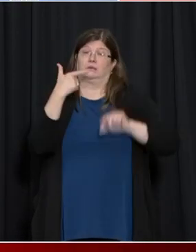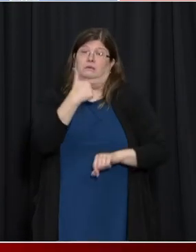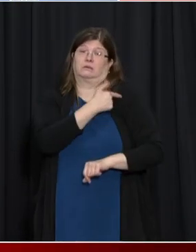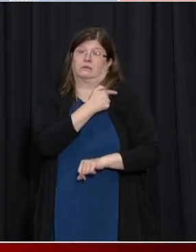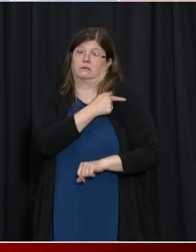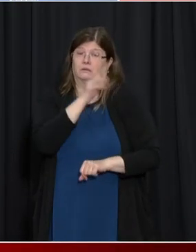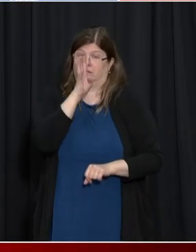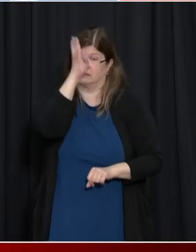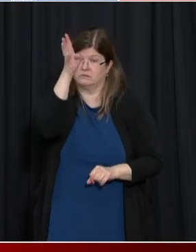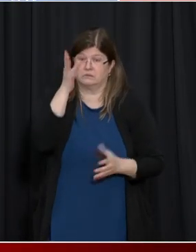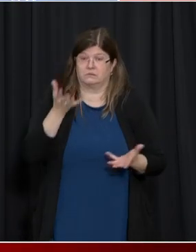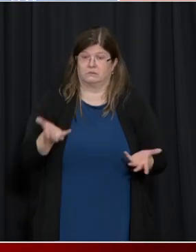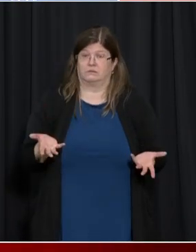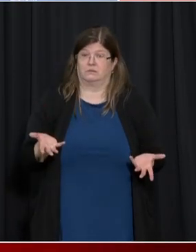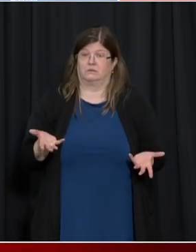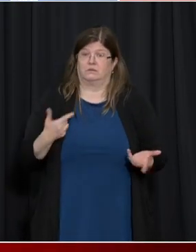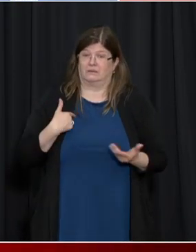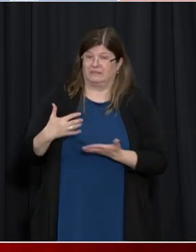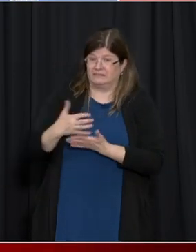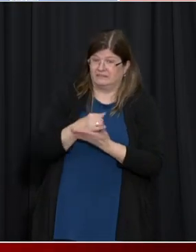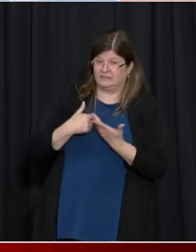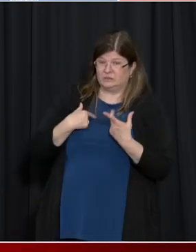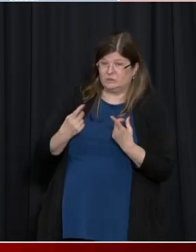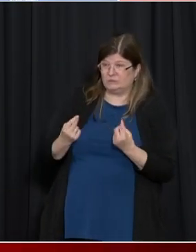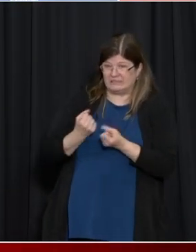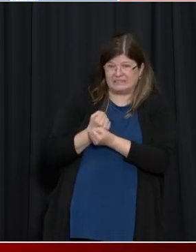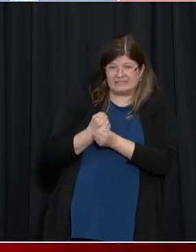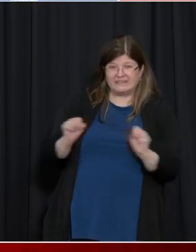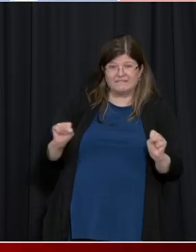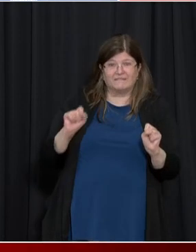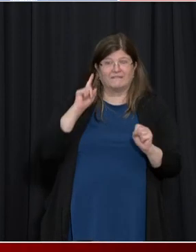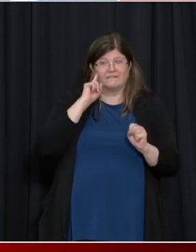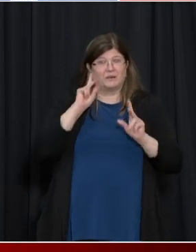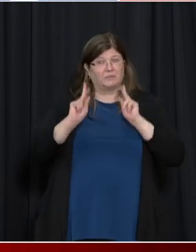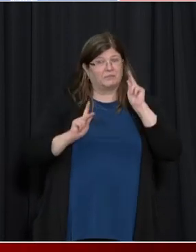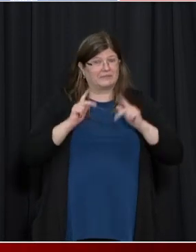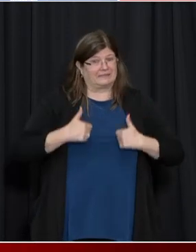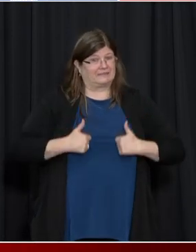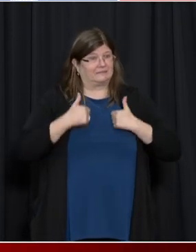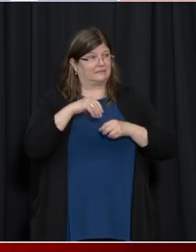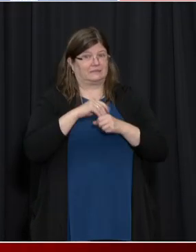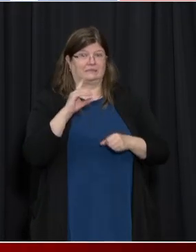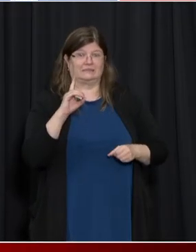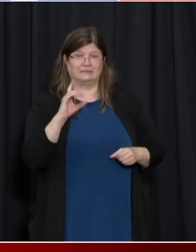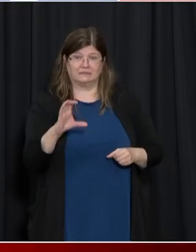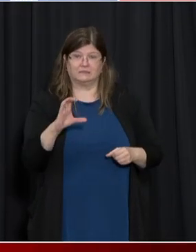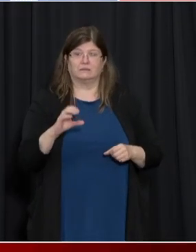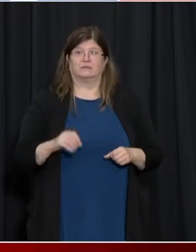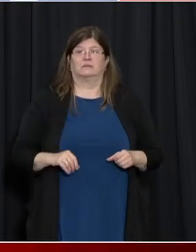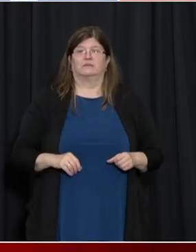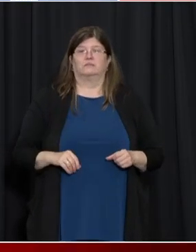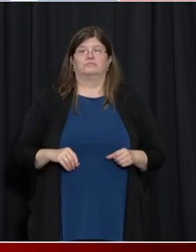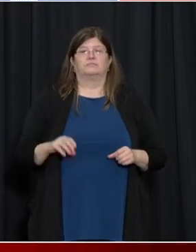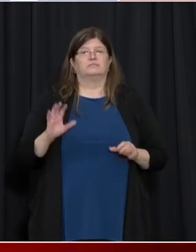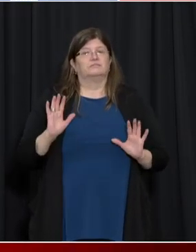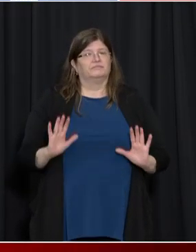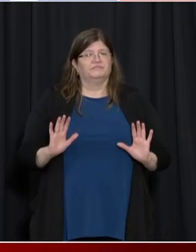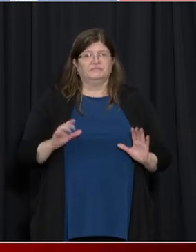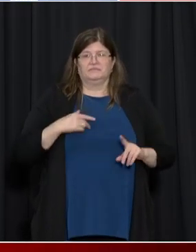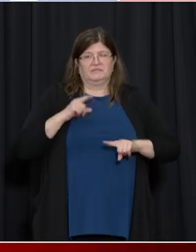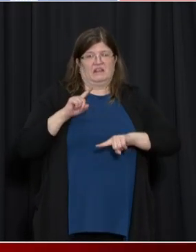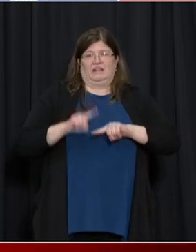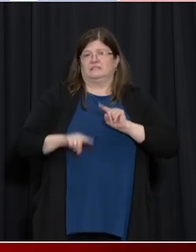think is safe for residents in Washington, D.C. So I don't know that I can say much more about